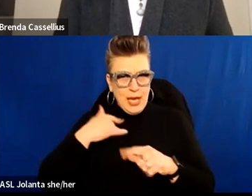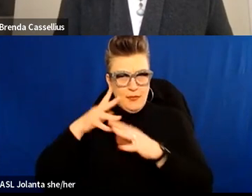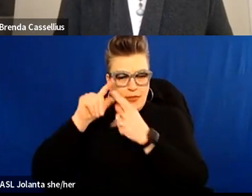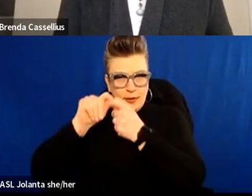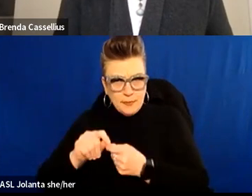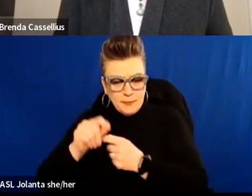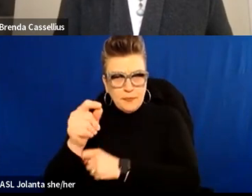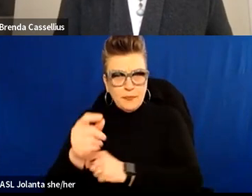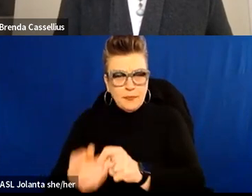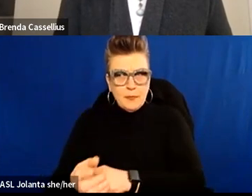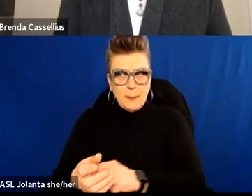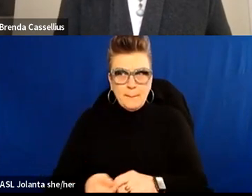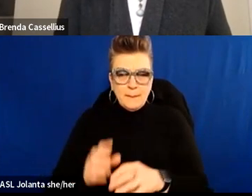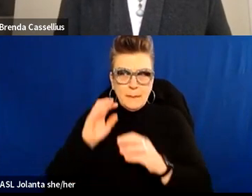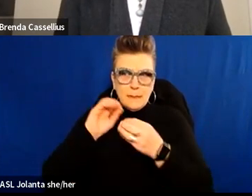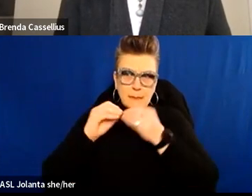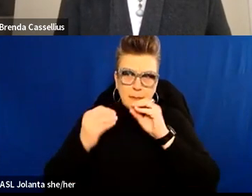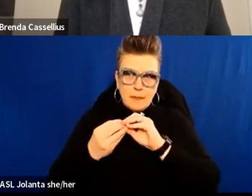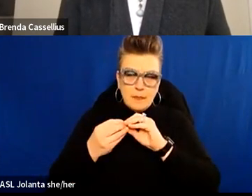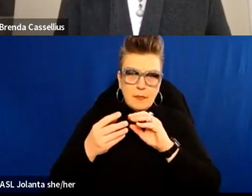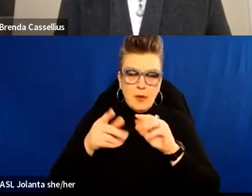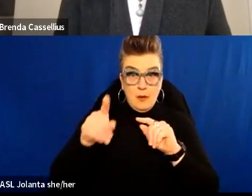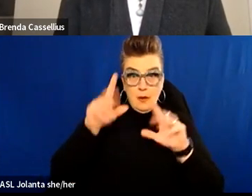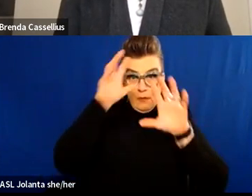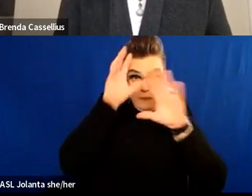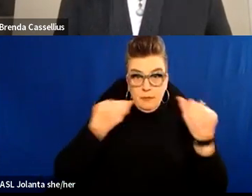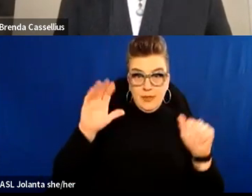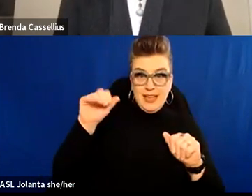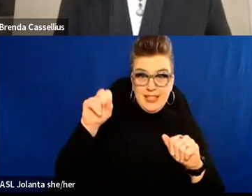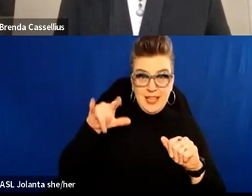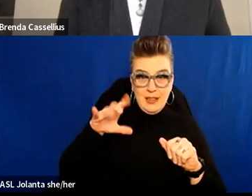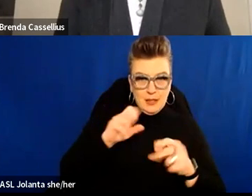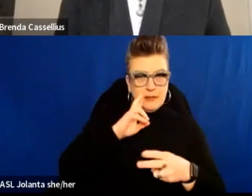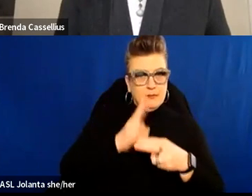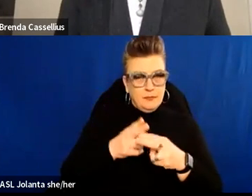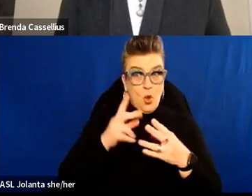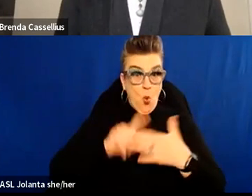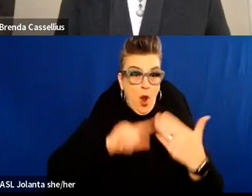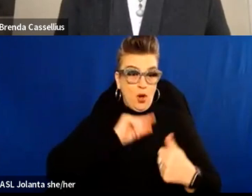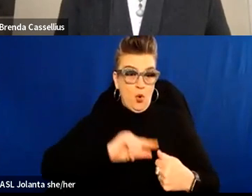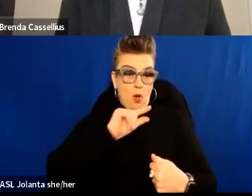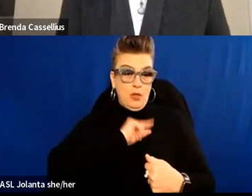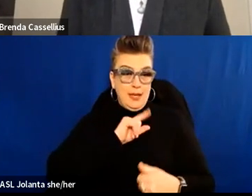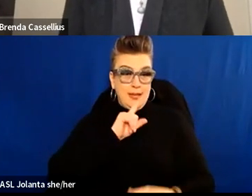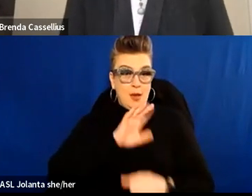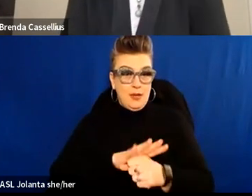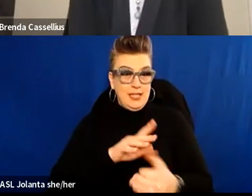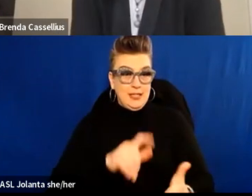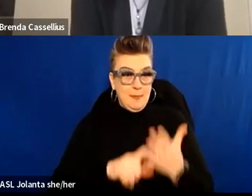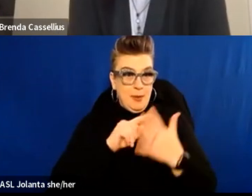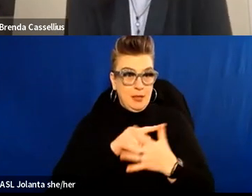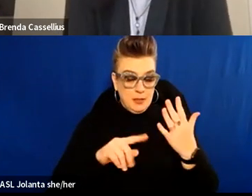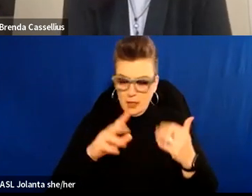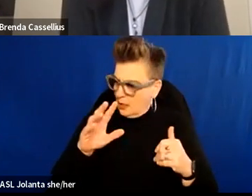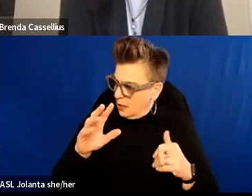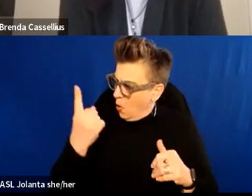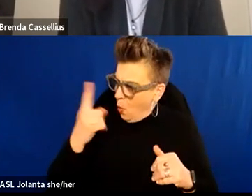of made clear on what the quality guarantees need to be and so i think we're starting to now to an earlier question from ms